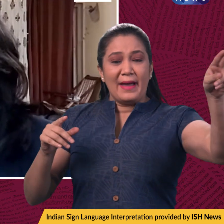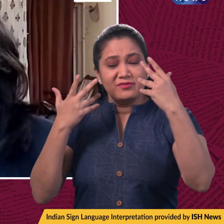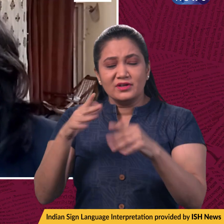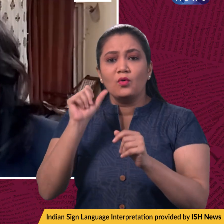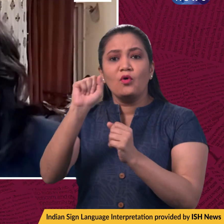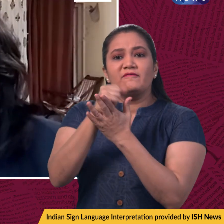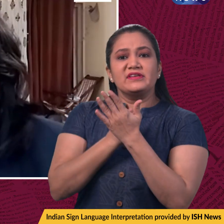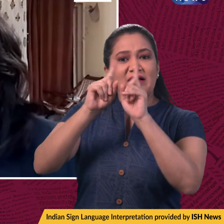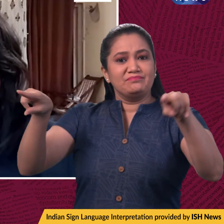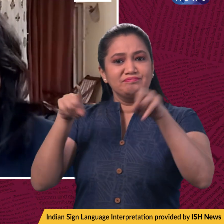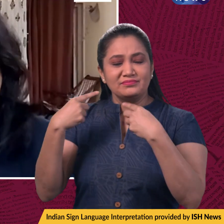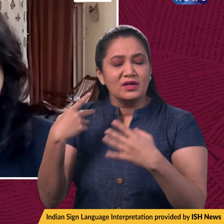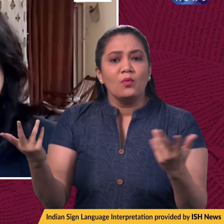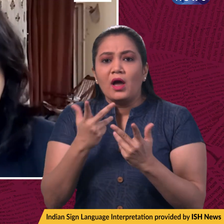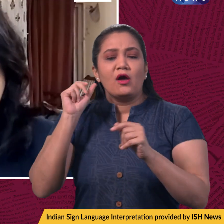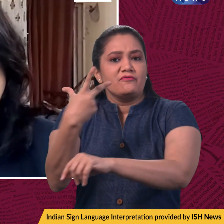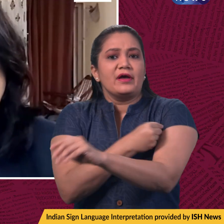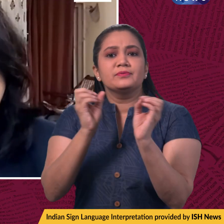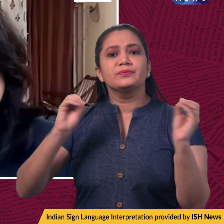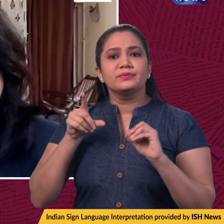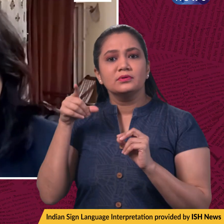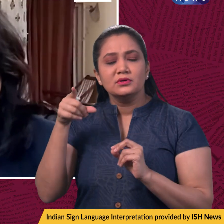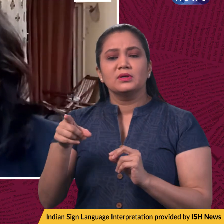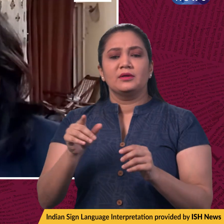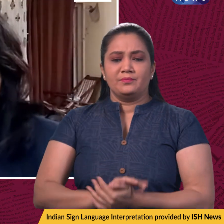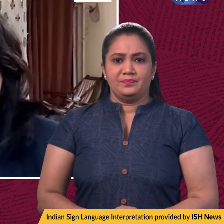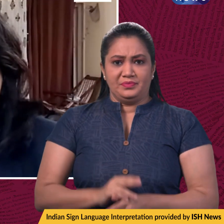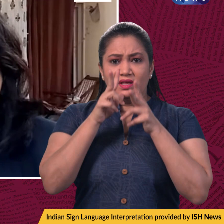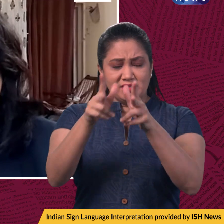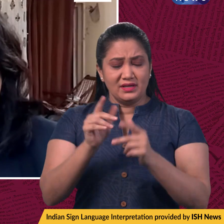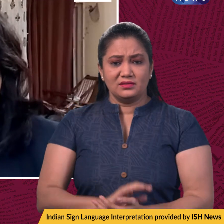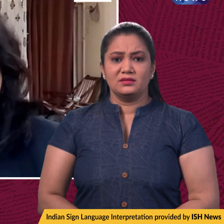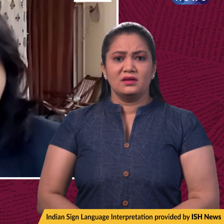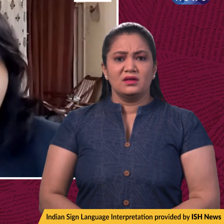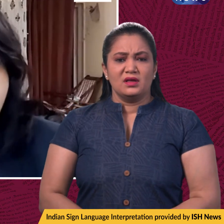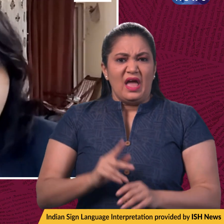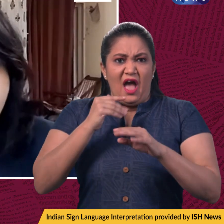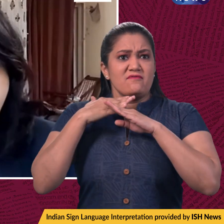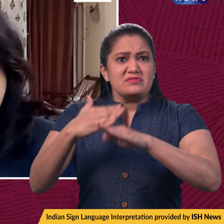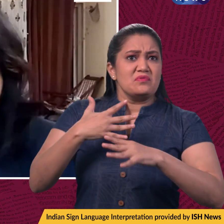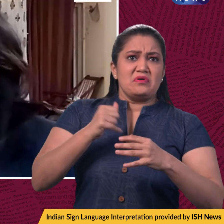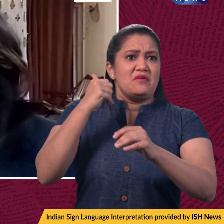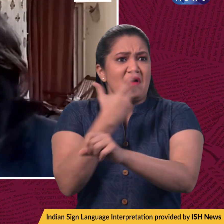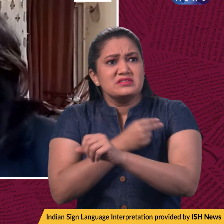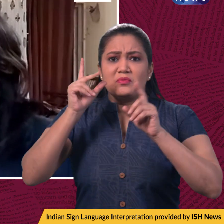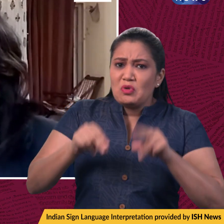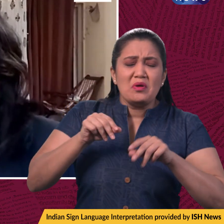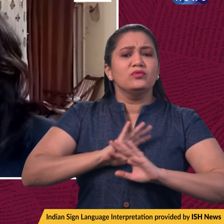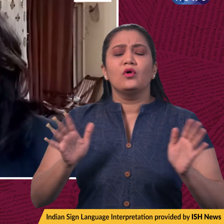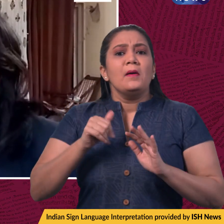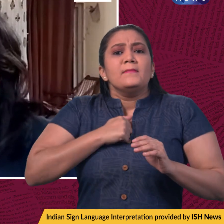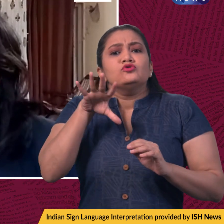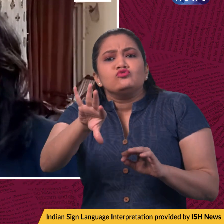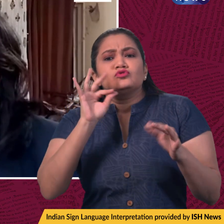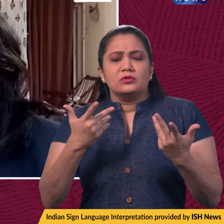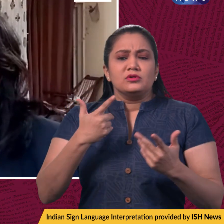after the government cancelled his visa in a row over his vaccine status. Now, he has said that he is not an anti-vaxxer, but the